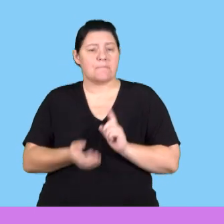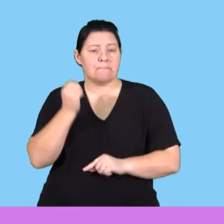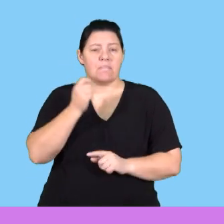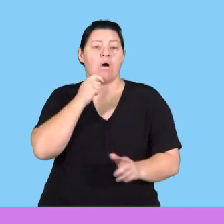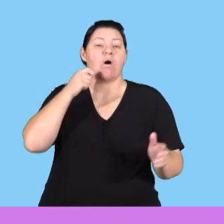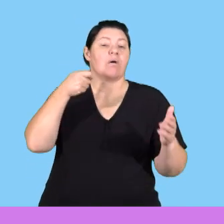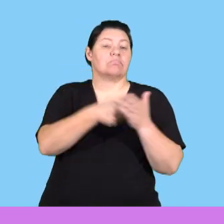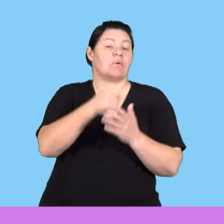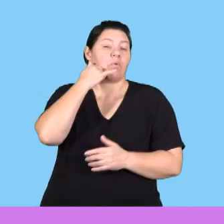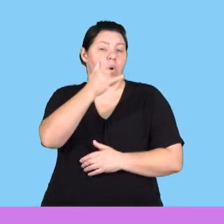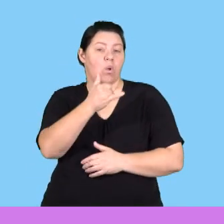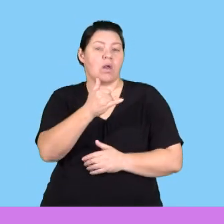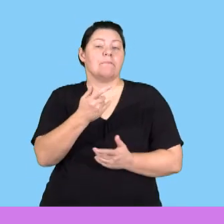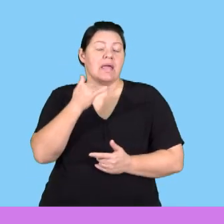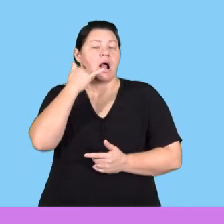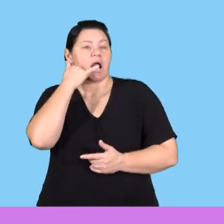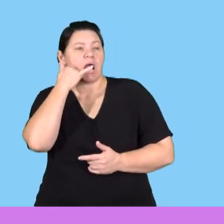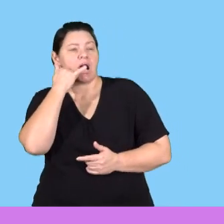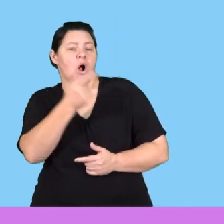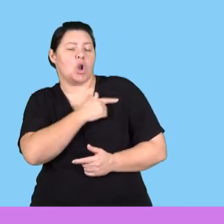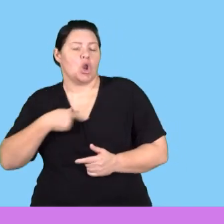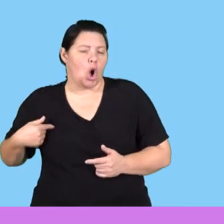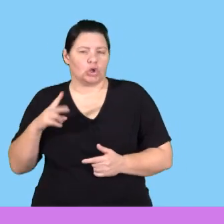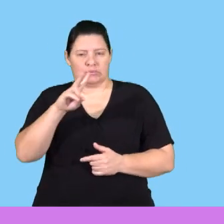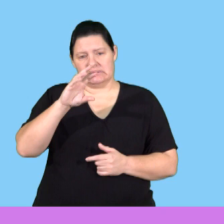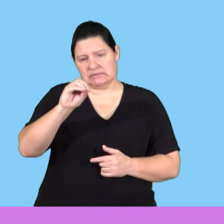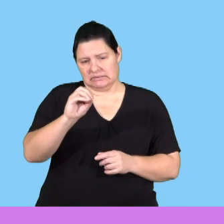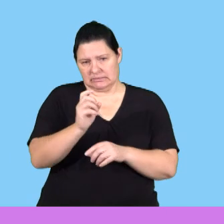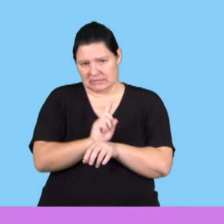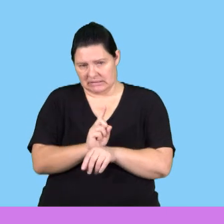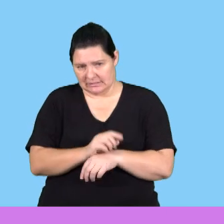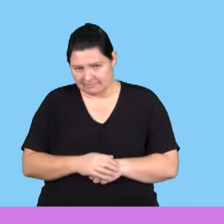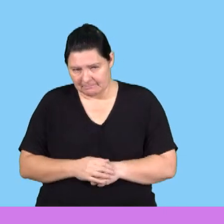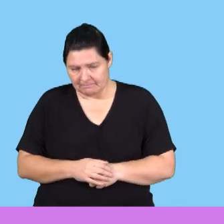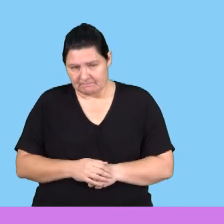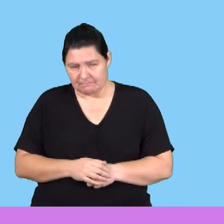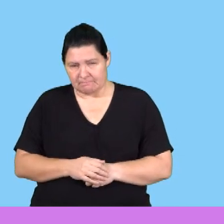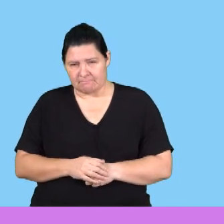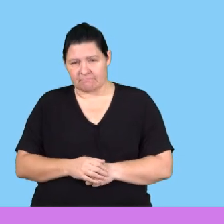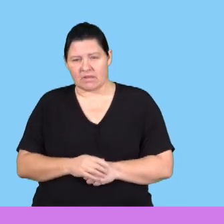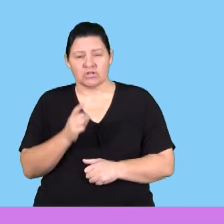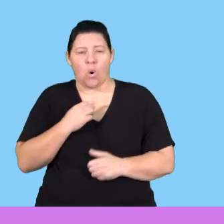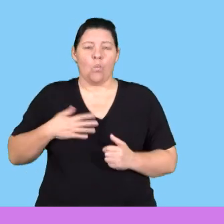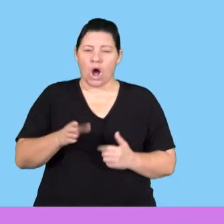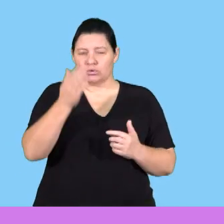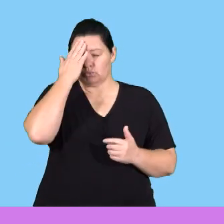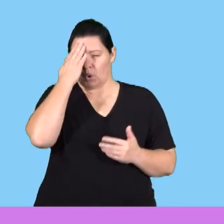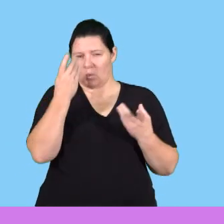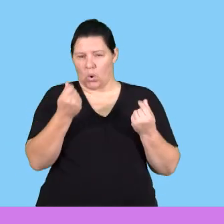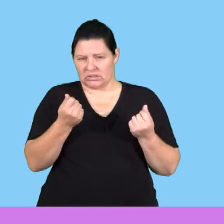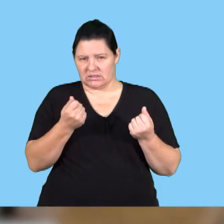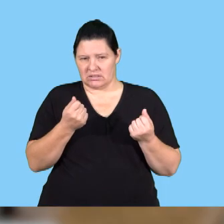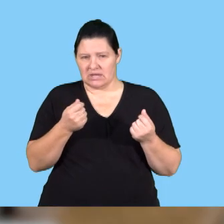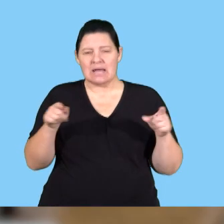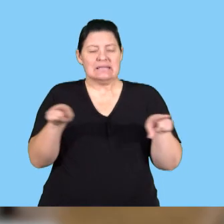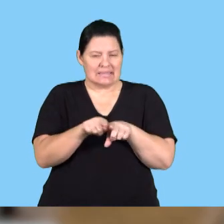Determine the cost of calling if she made 20-minute call. So for us to determine the cost, we